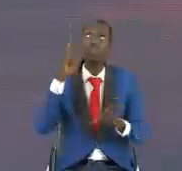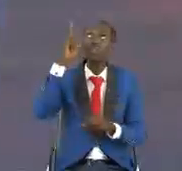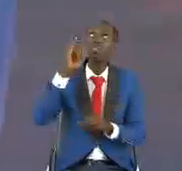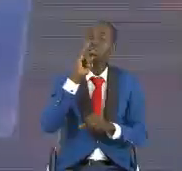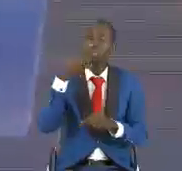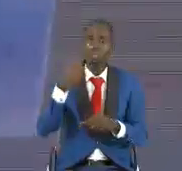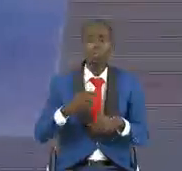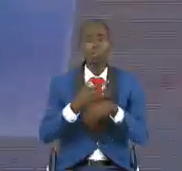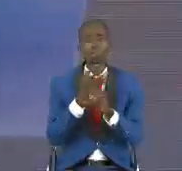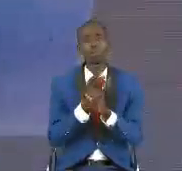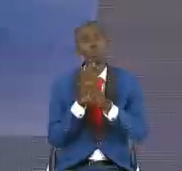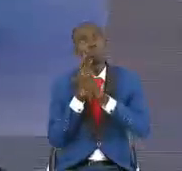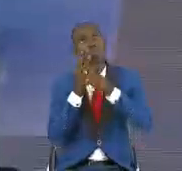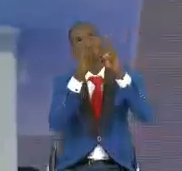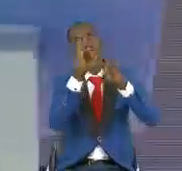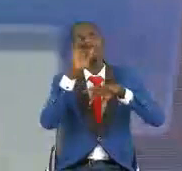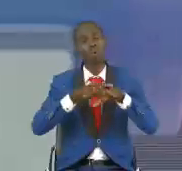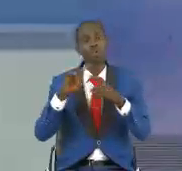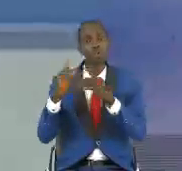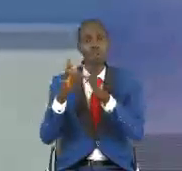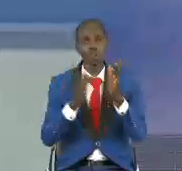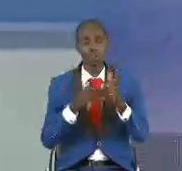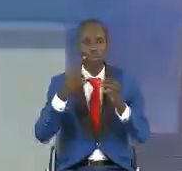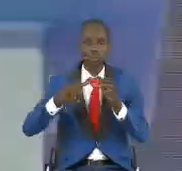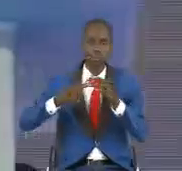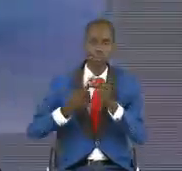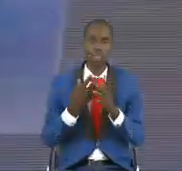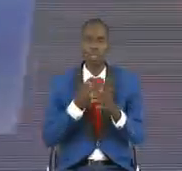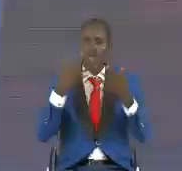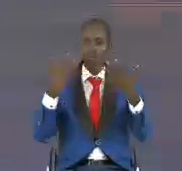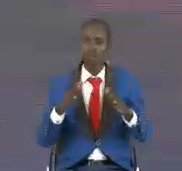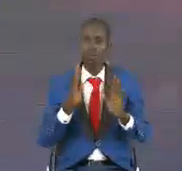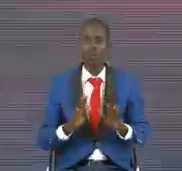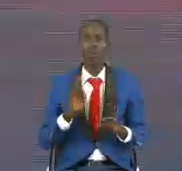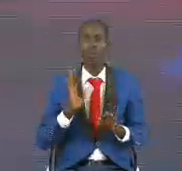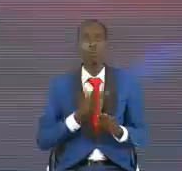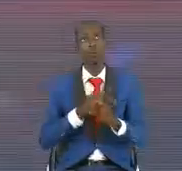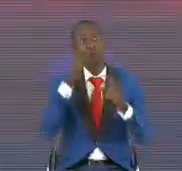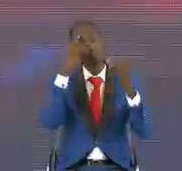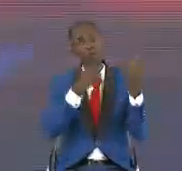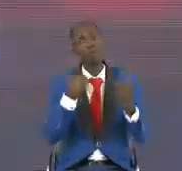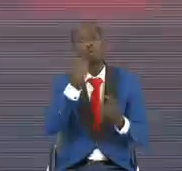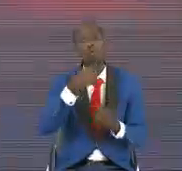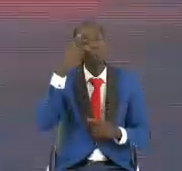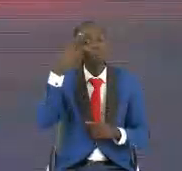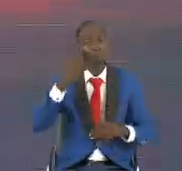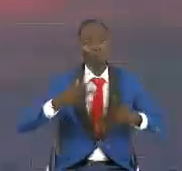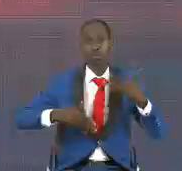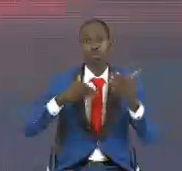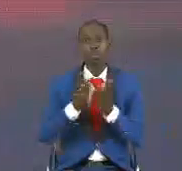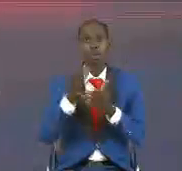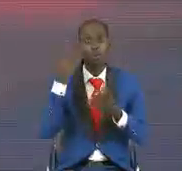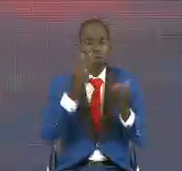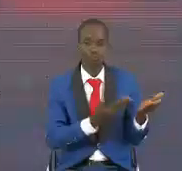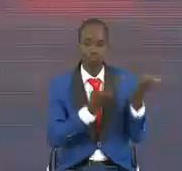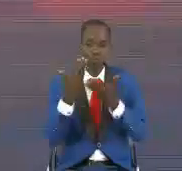unto Jesus, the author and the finisher of our faith, who for the joy that was set before him endured